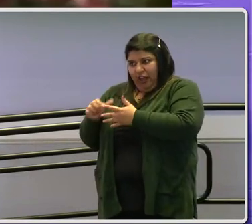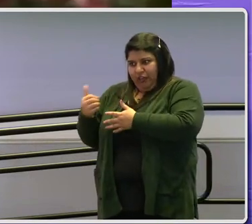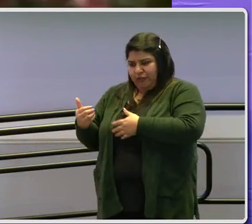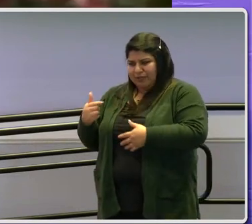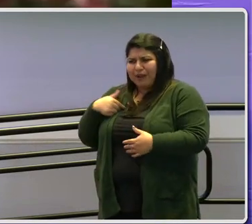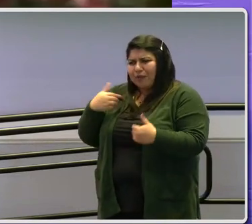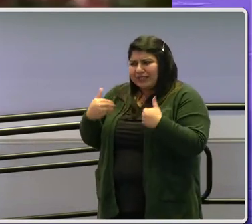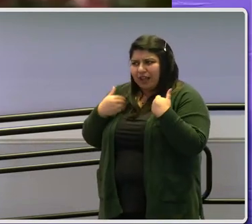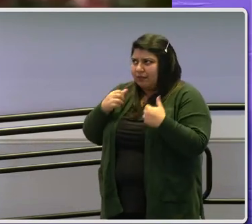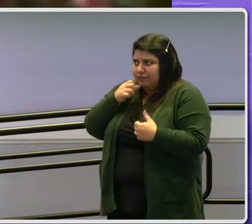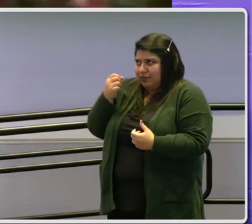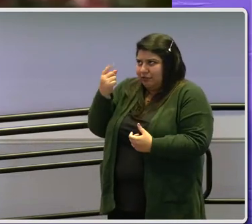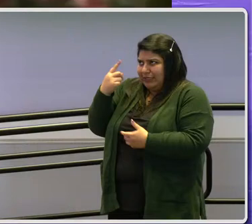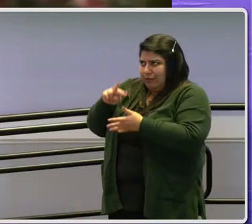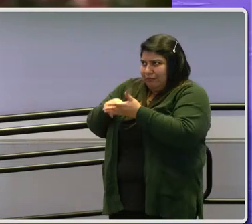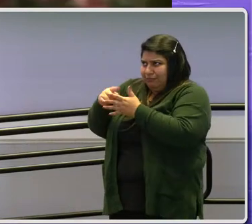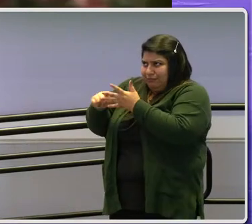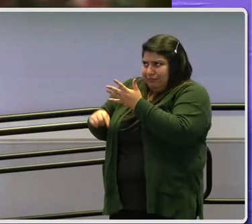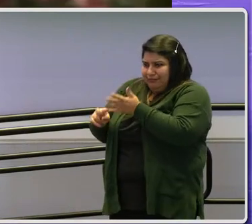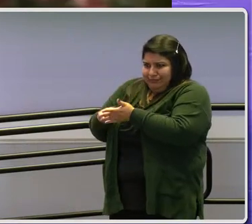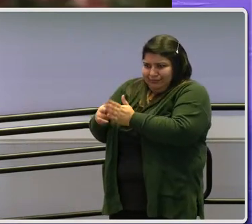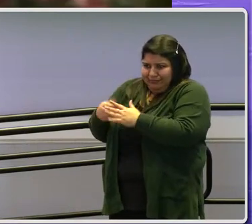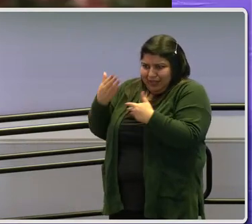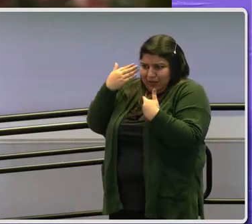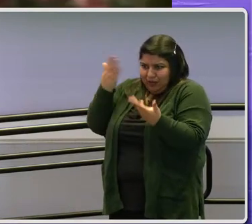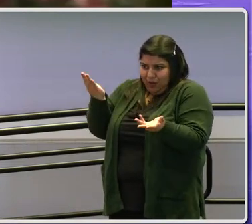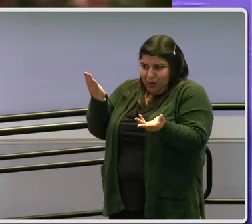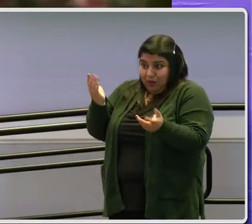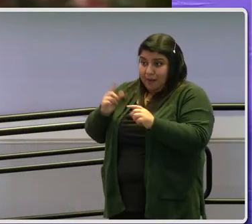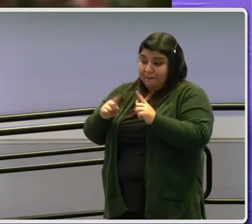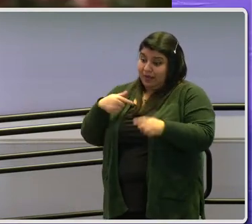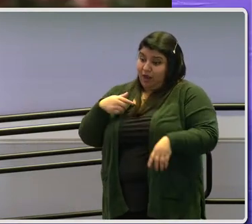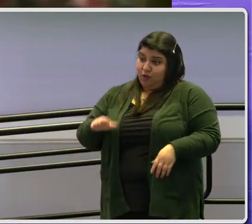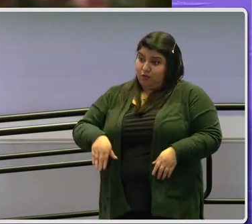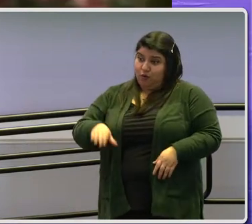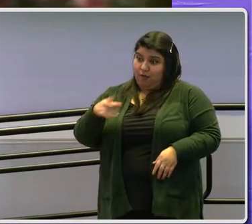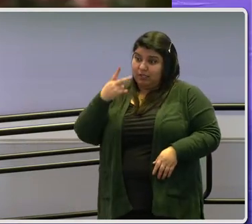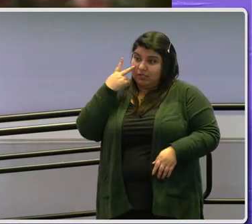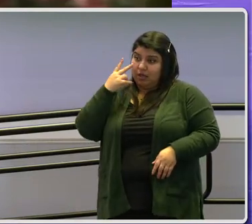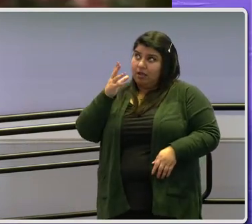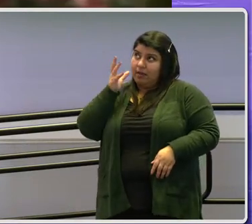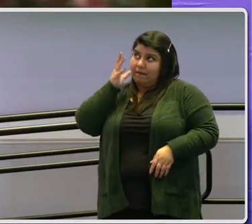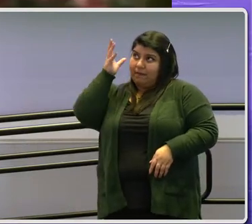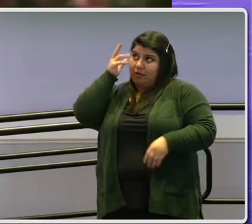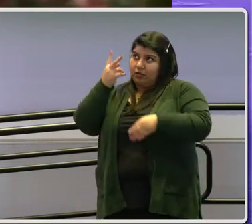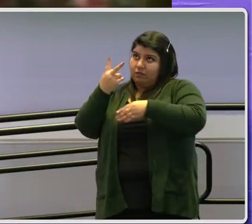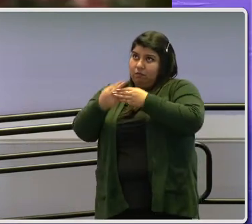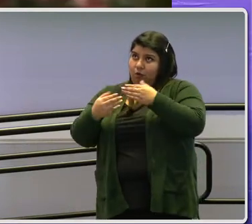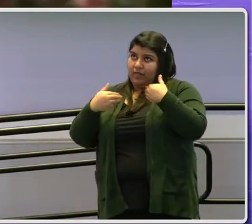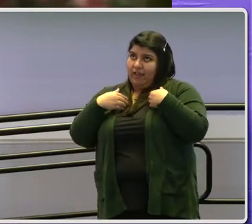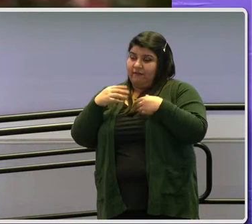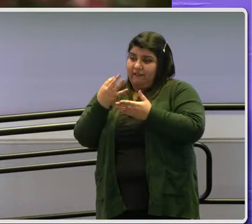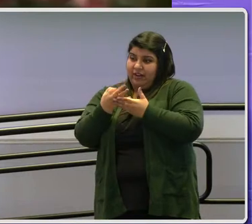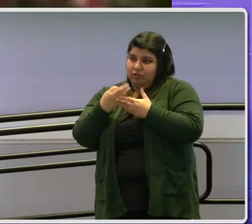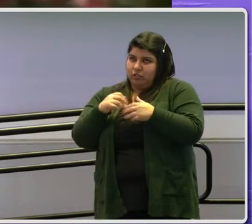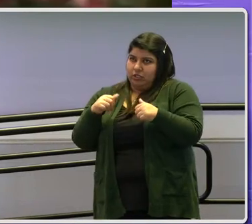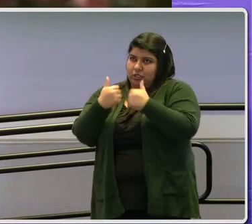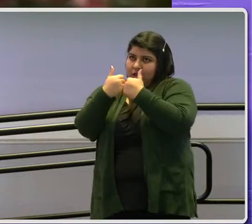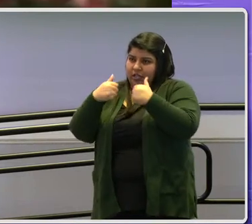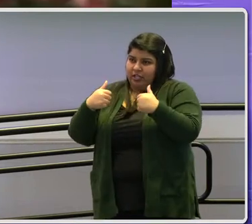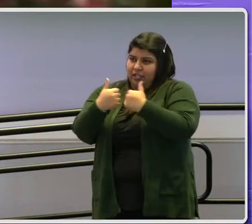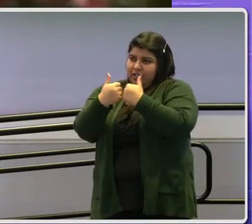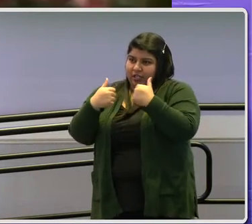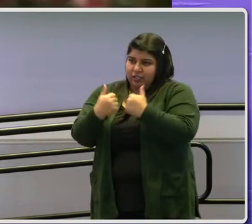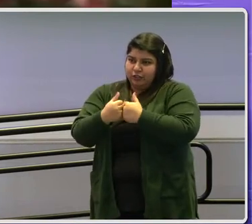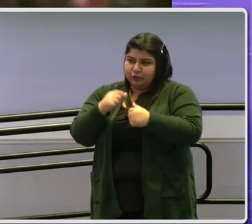too young to understand. Growing up, I witnessed my parents face financial challenges that forced them to rely on